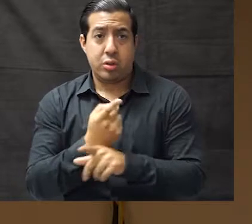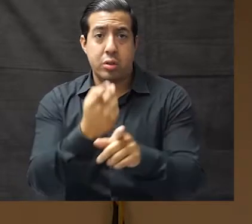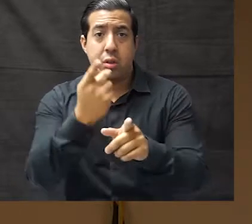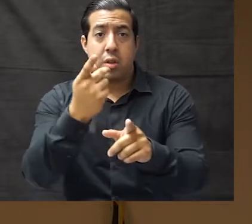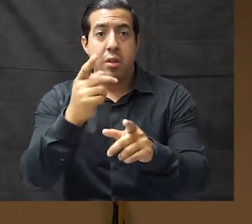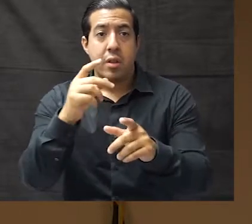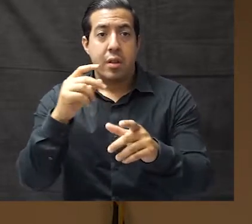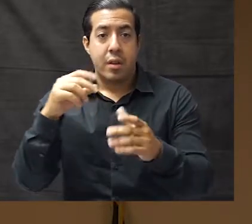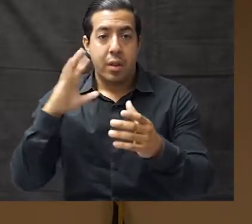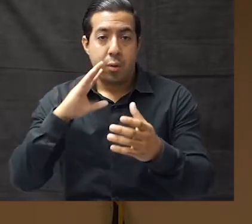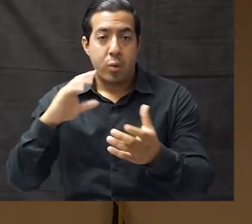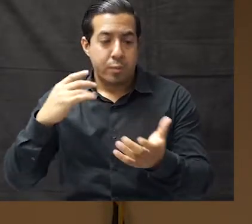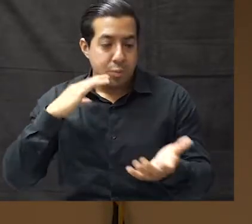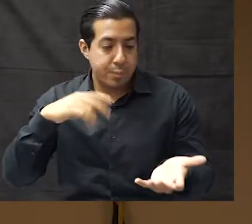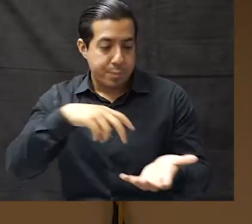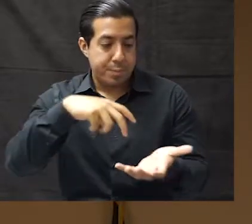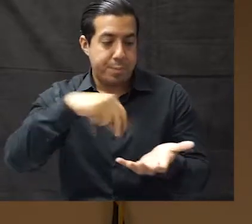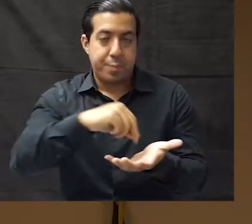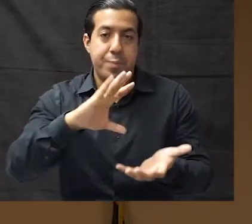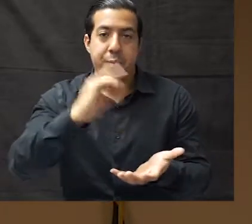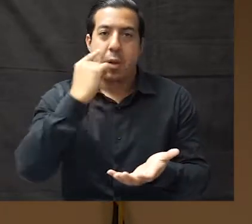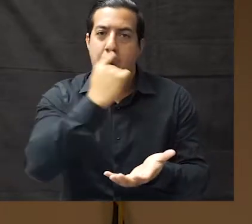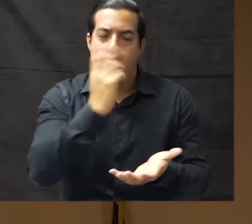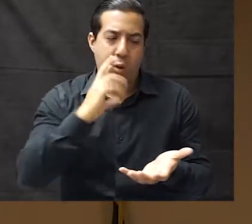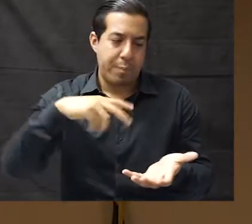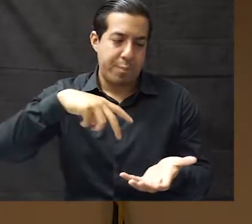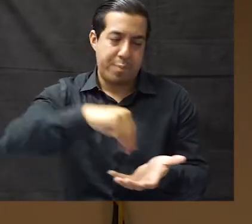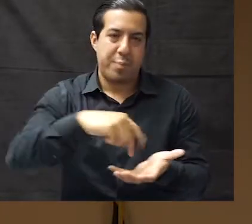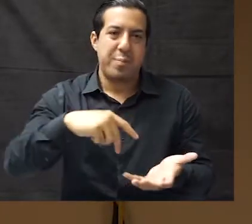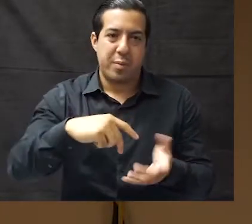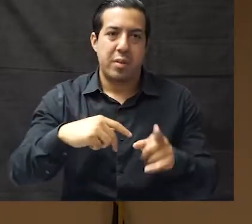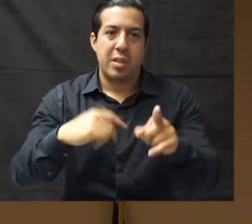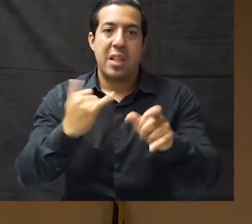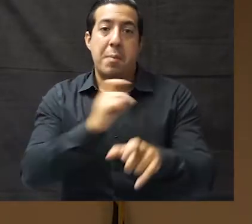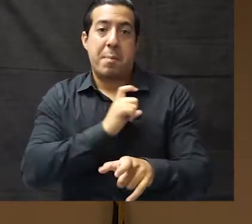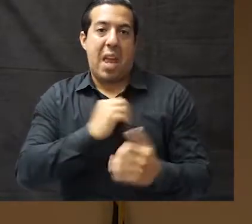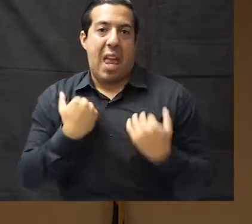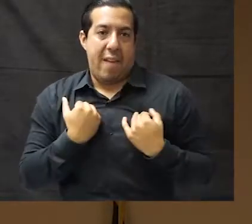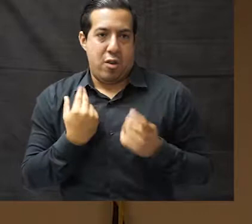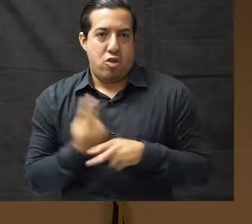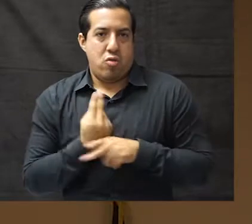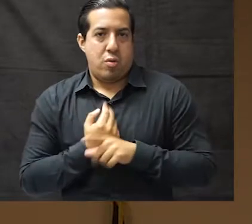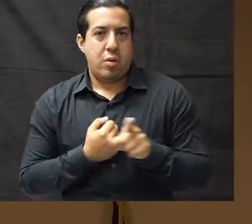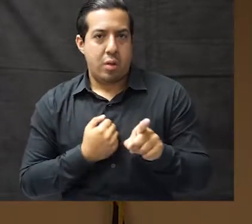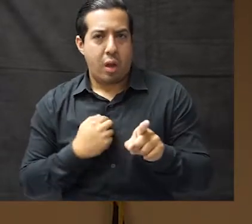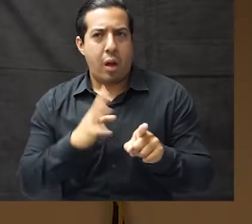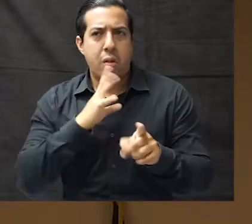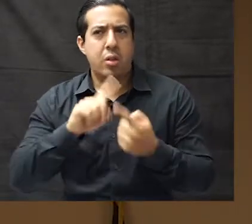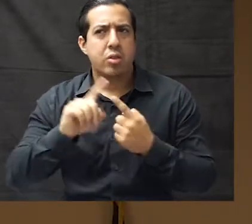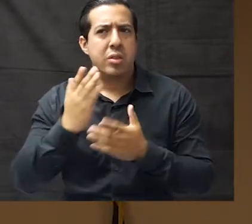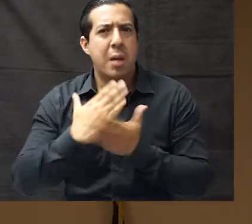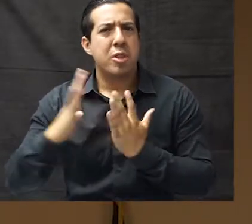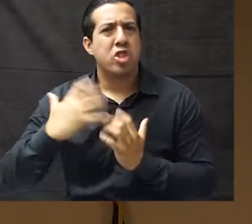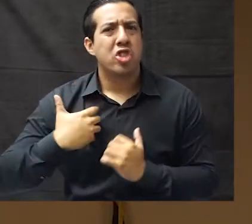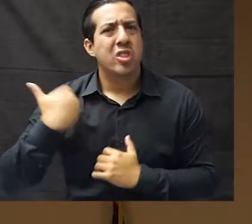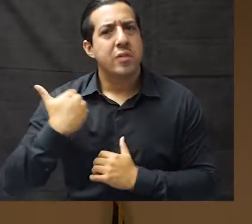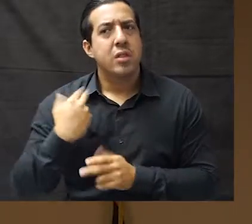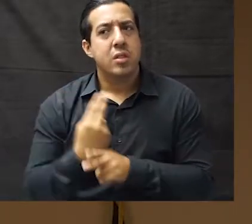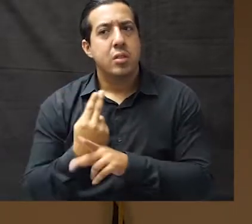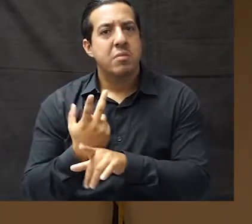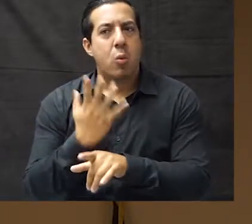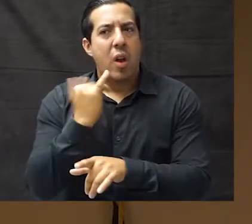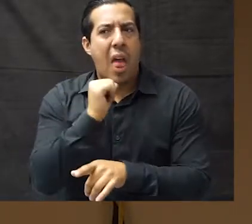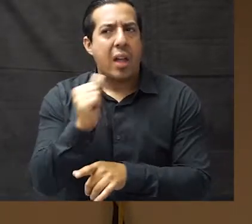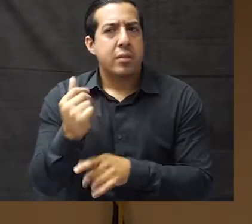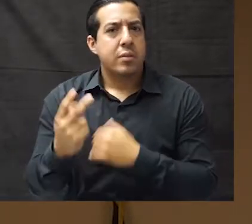you. If you have an exposure, you're not going to make it back to your car if you really have an exposure, so if you got it on you. Yes, ma'am?